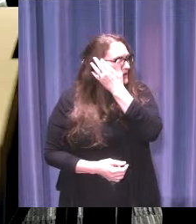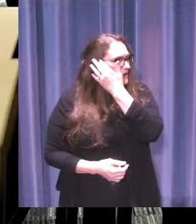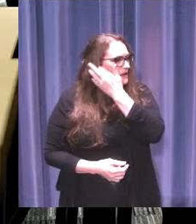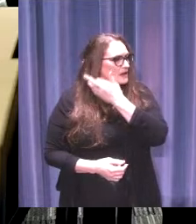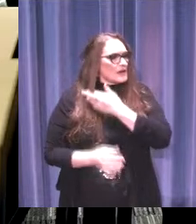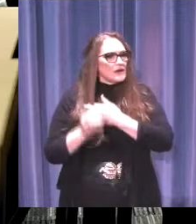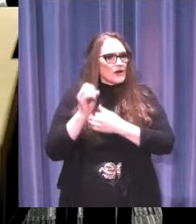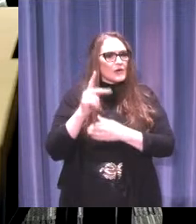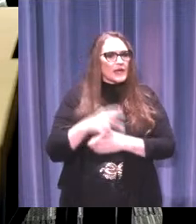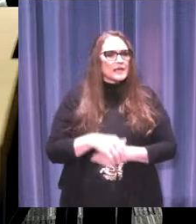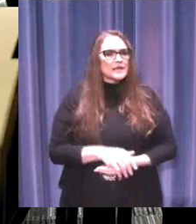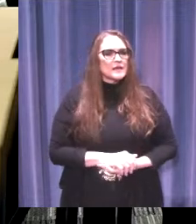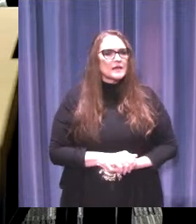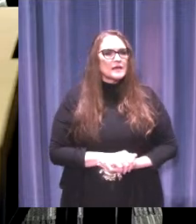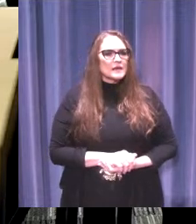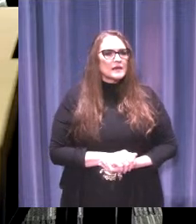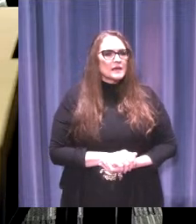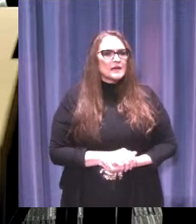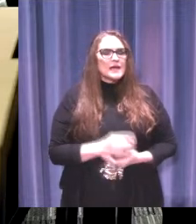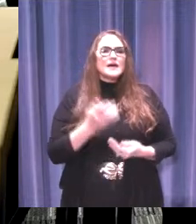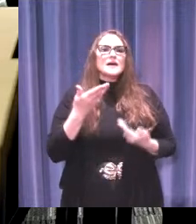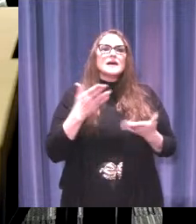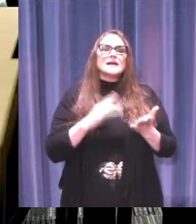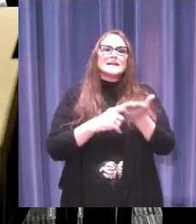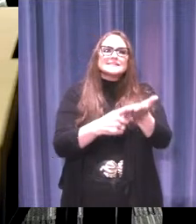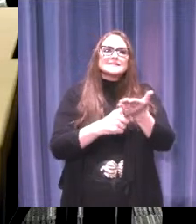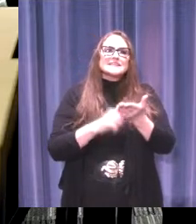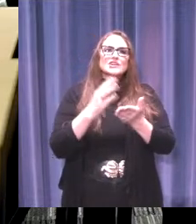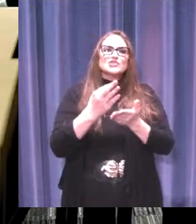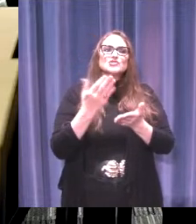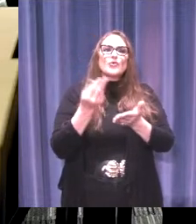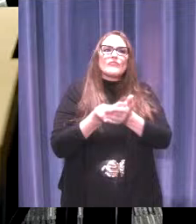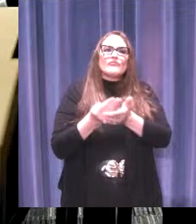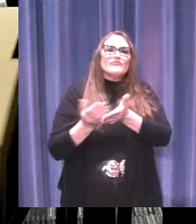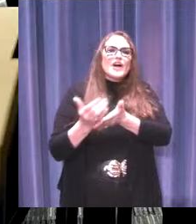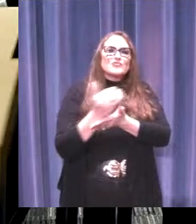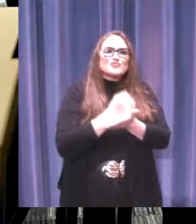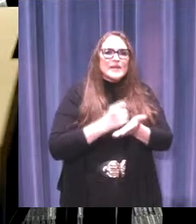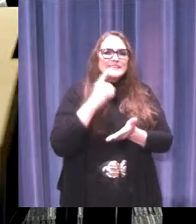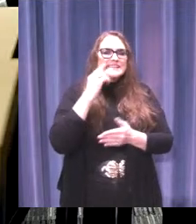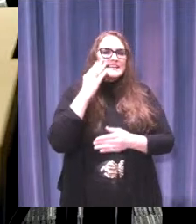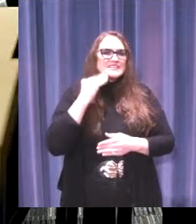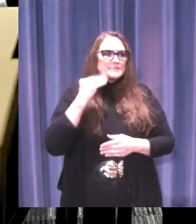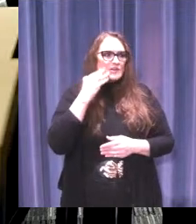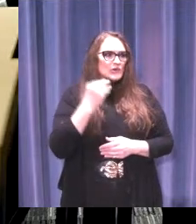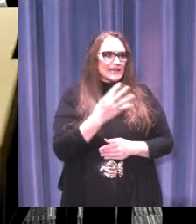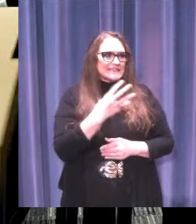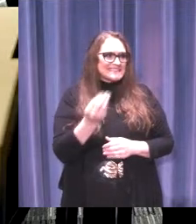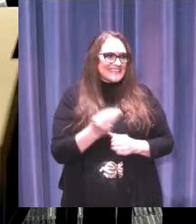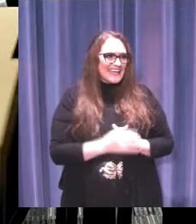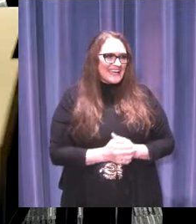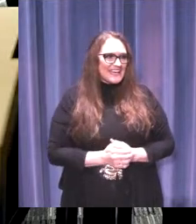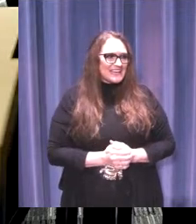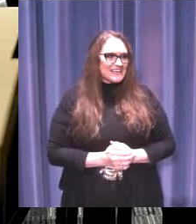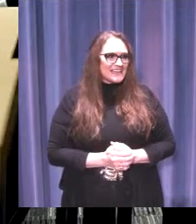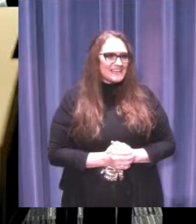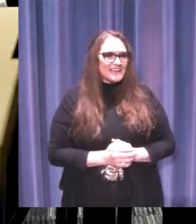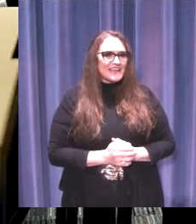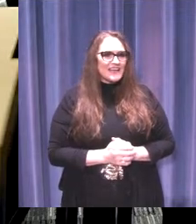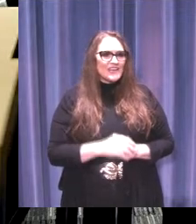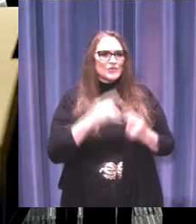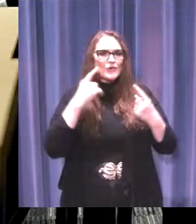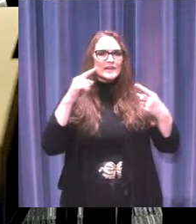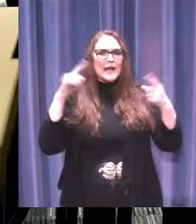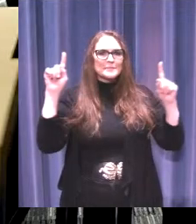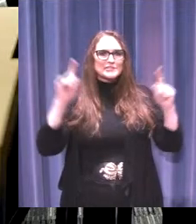Okay, let's discuss your fundraising experience and your